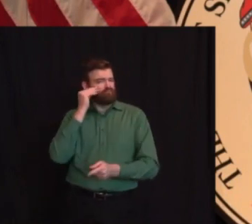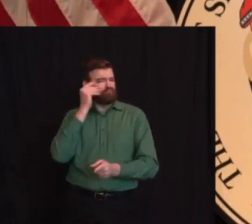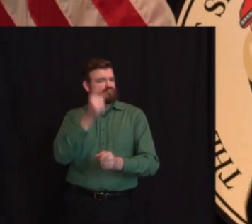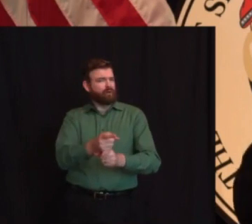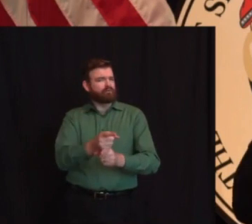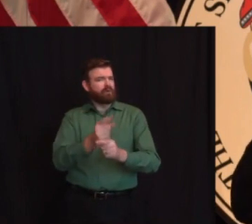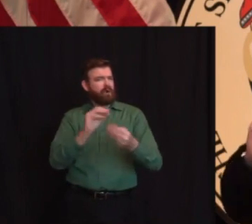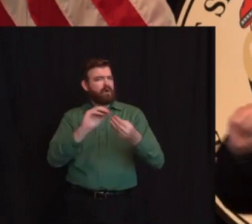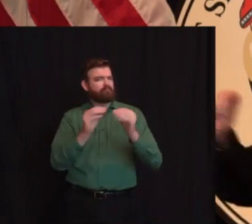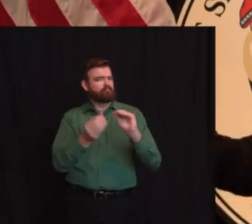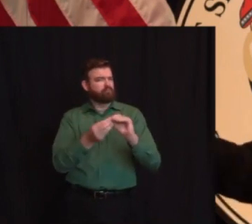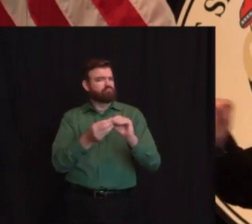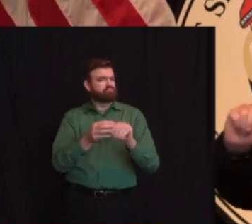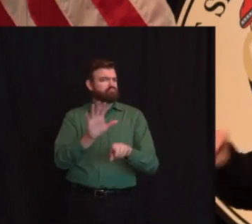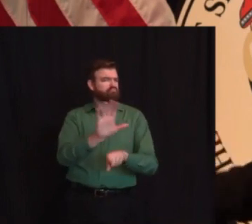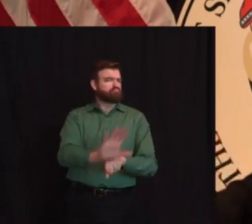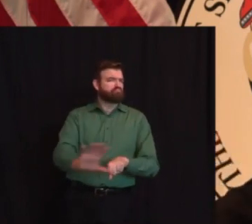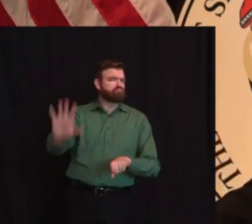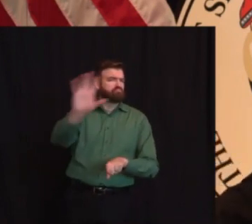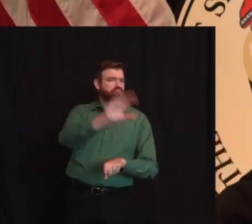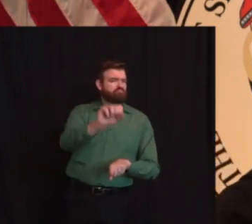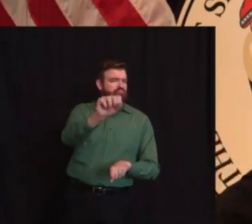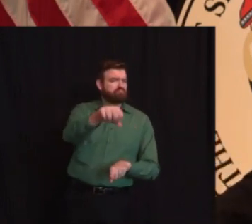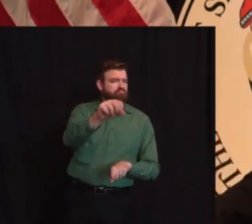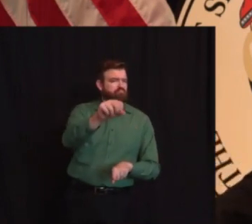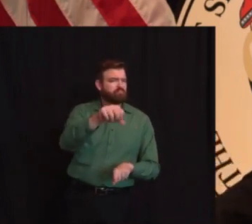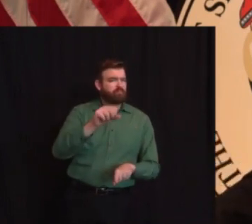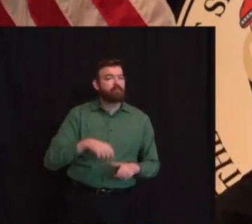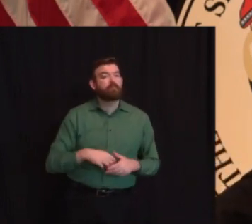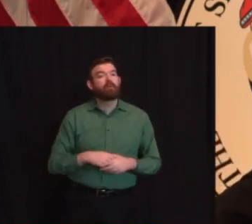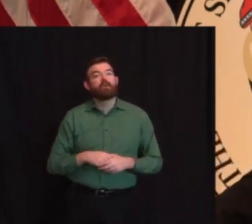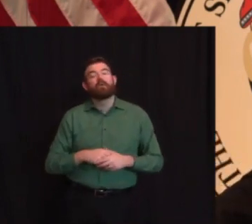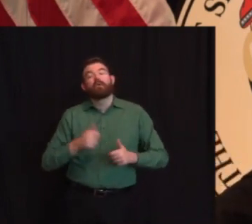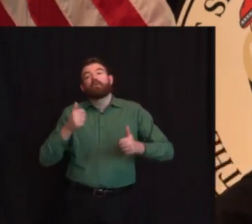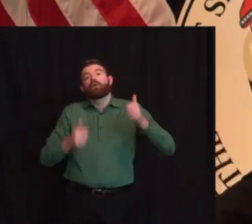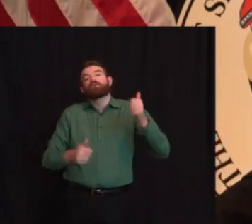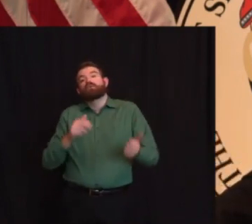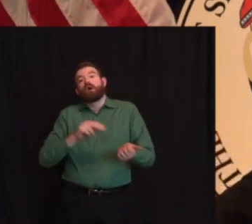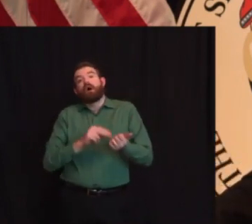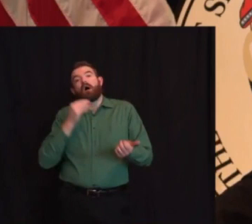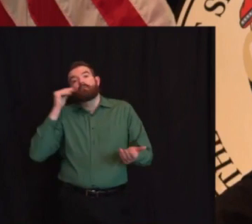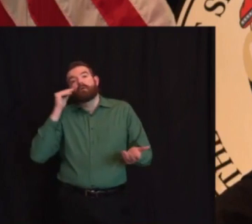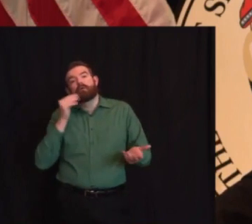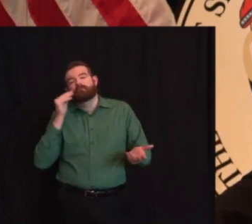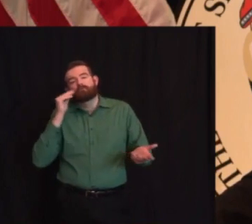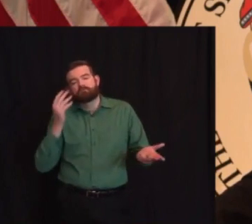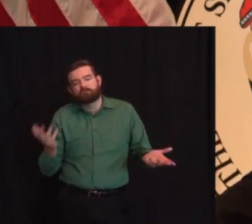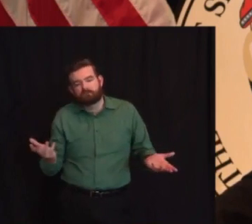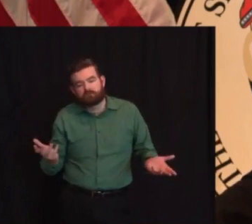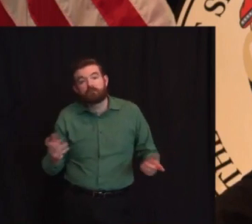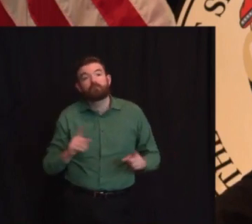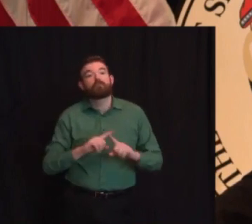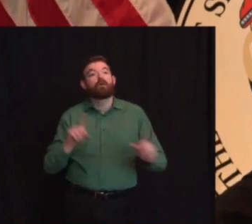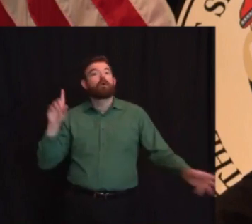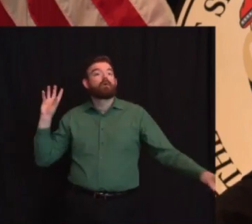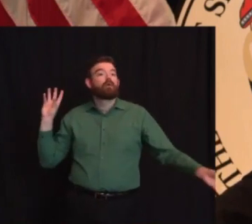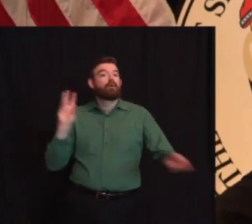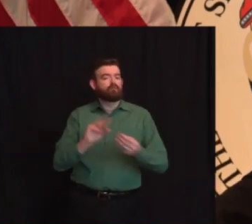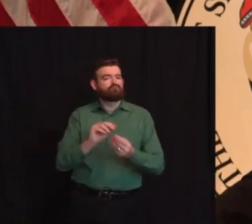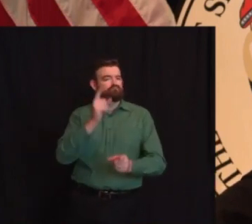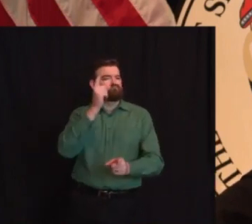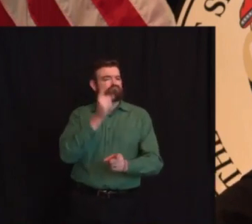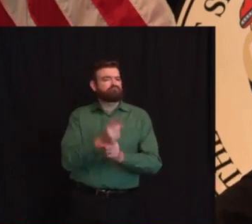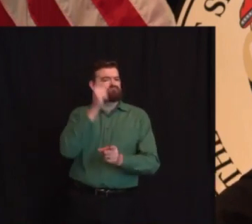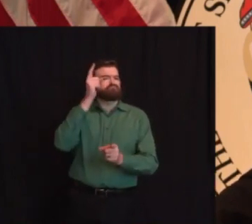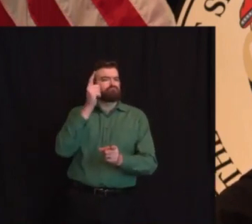sure that for a particular operator, but it's more than directionally accurate, and it was well overdue coming from the operators that we would